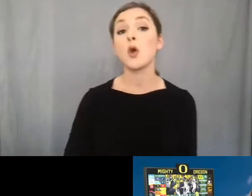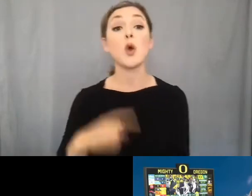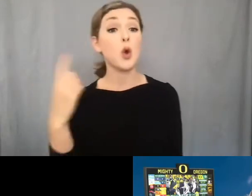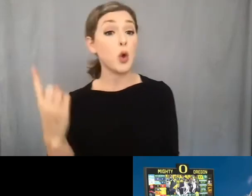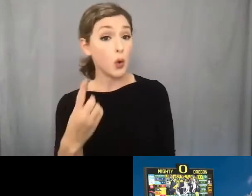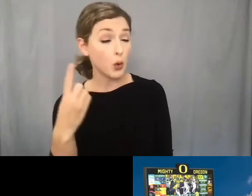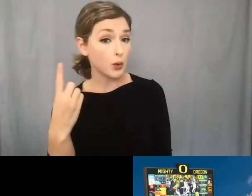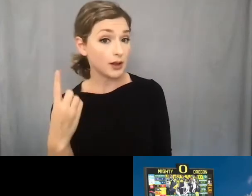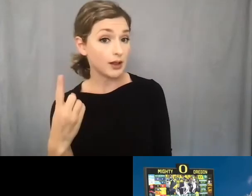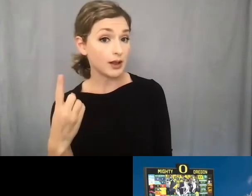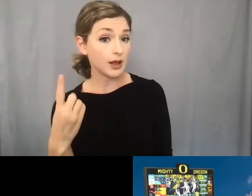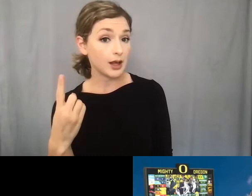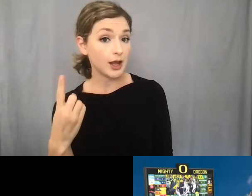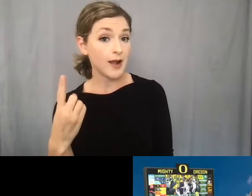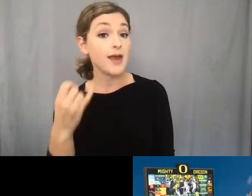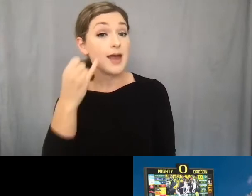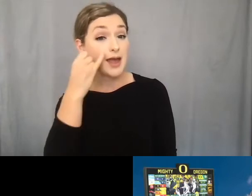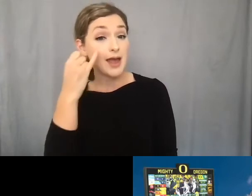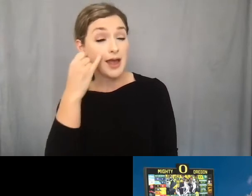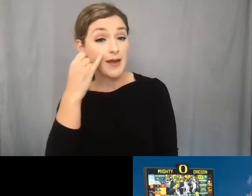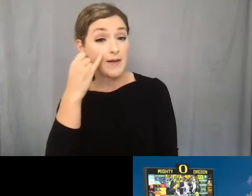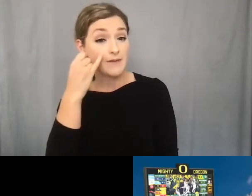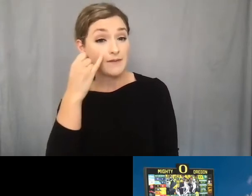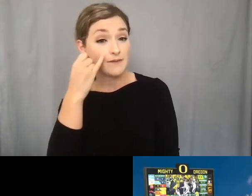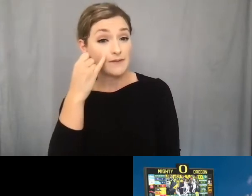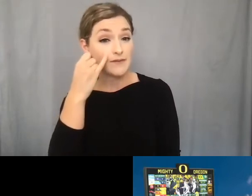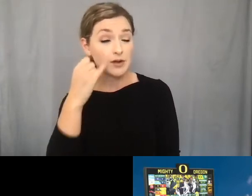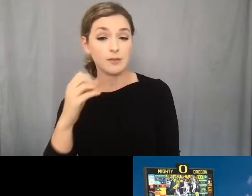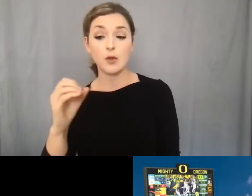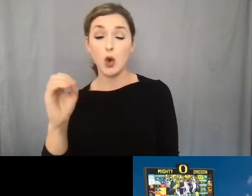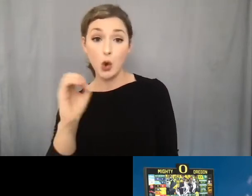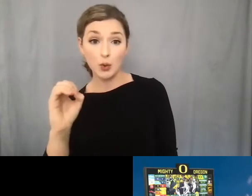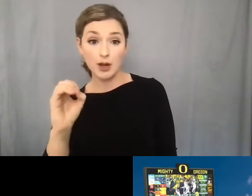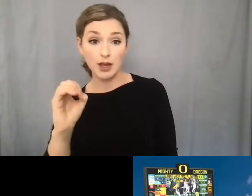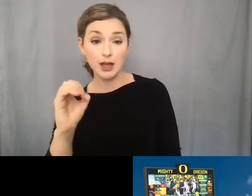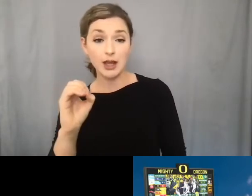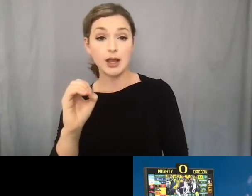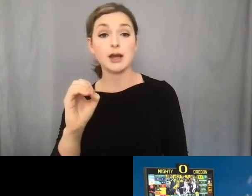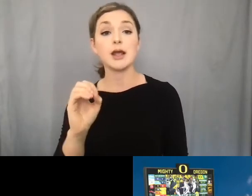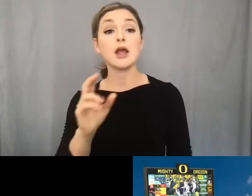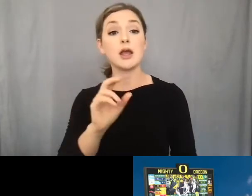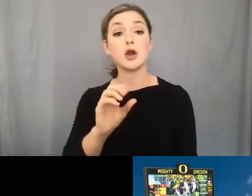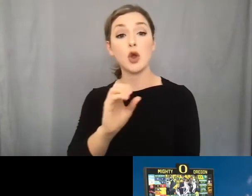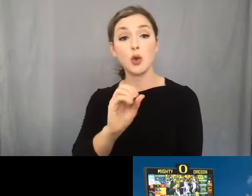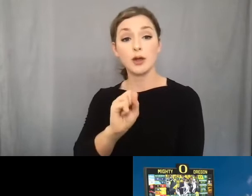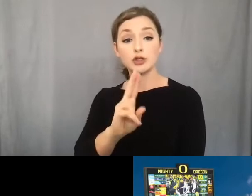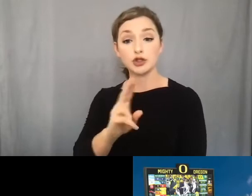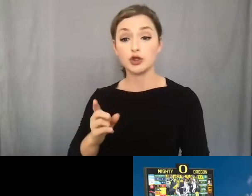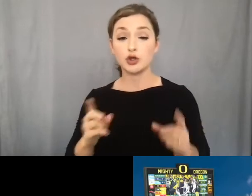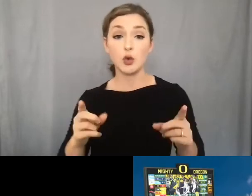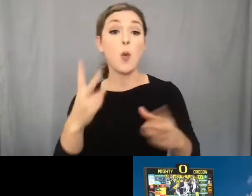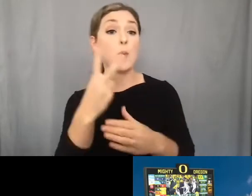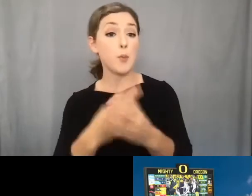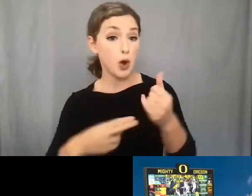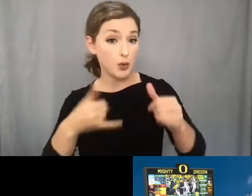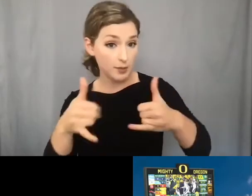play Oregon every other year. They have their own stadium in Corvallis called Reser Stadium, where they play all